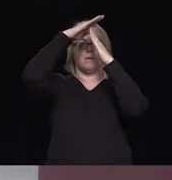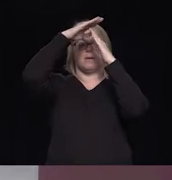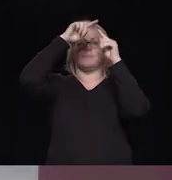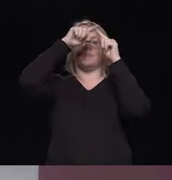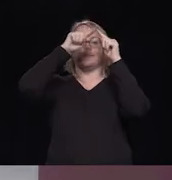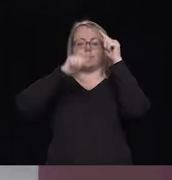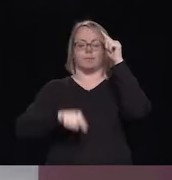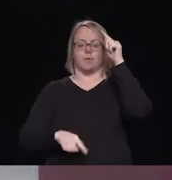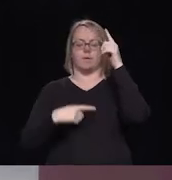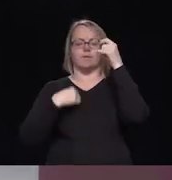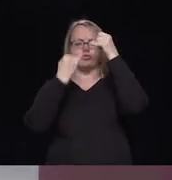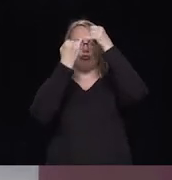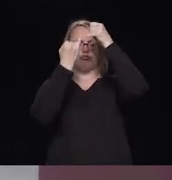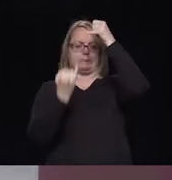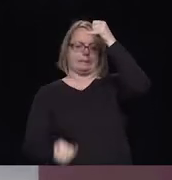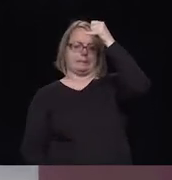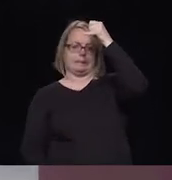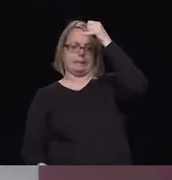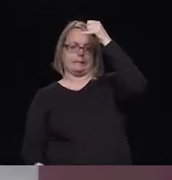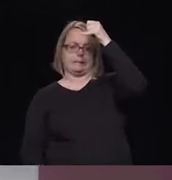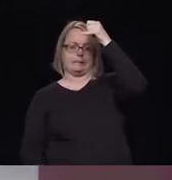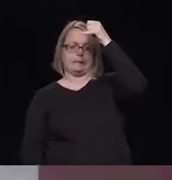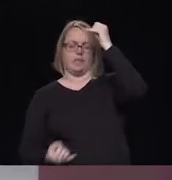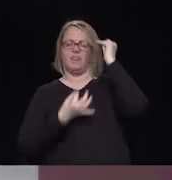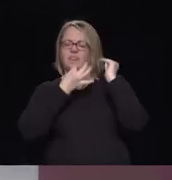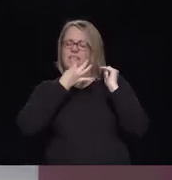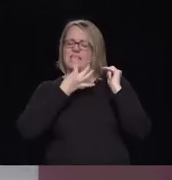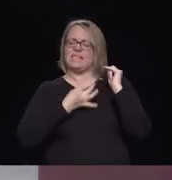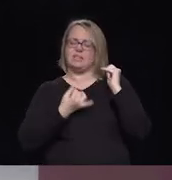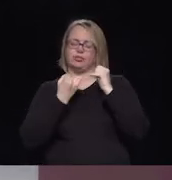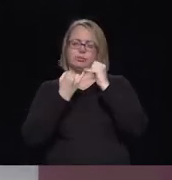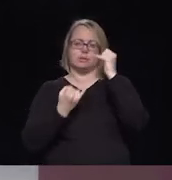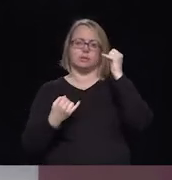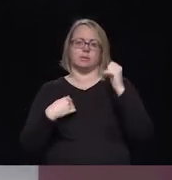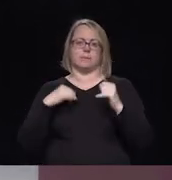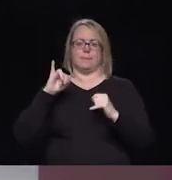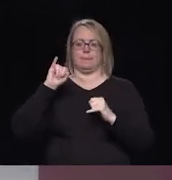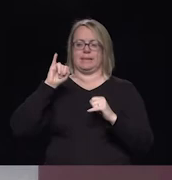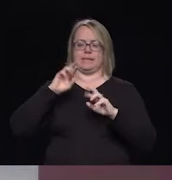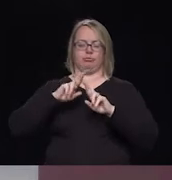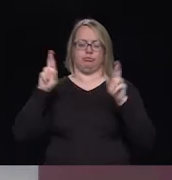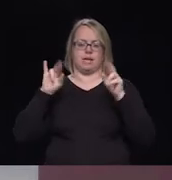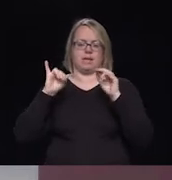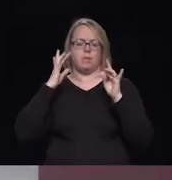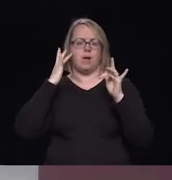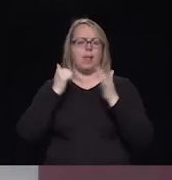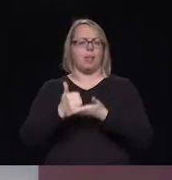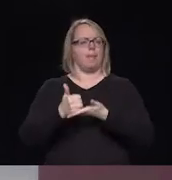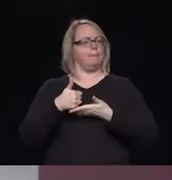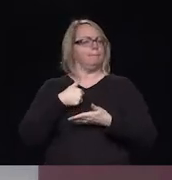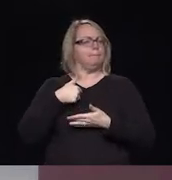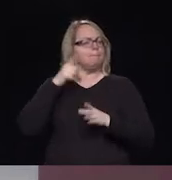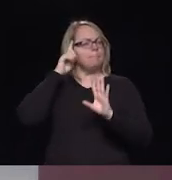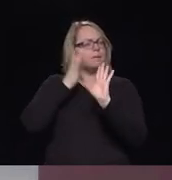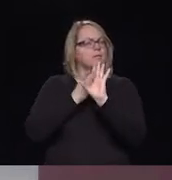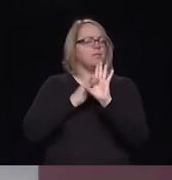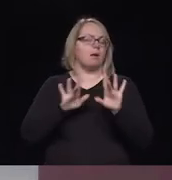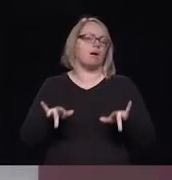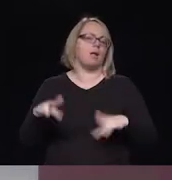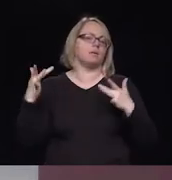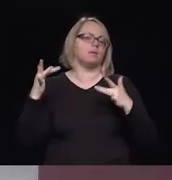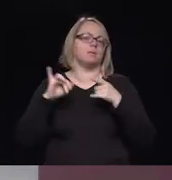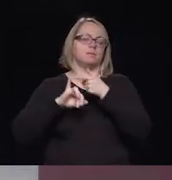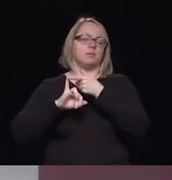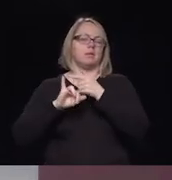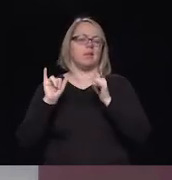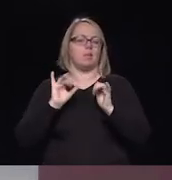Now I'm going to go even lighter, even gentle, even have my pinky out. Sometimes I say that using a pinky is kind of